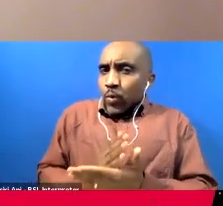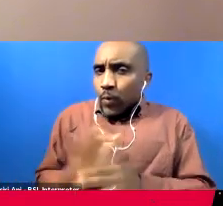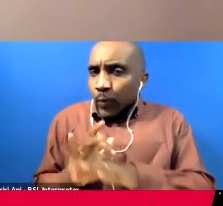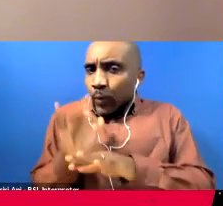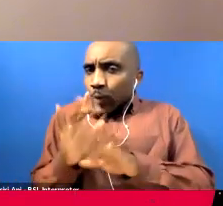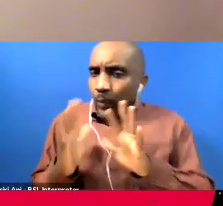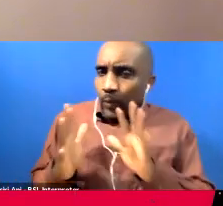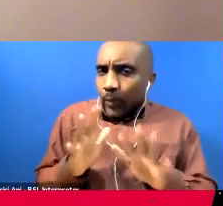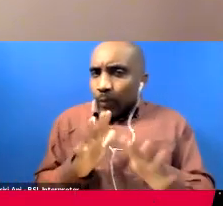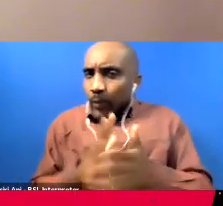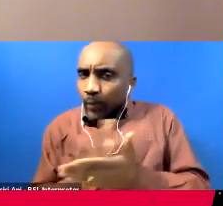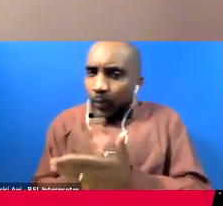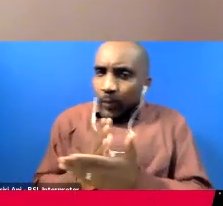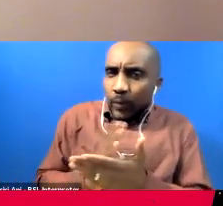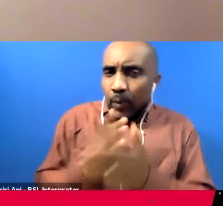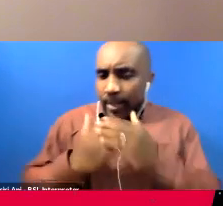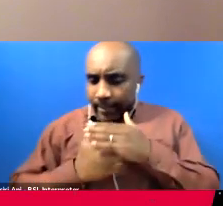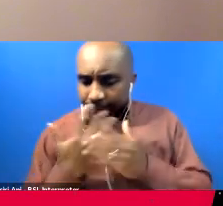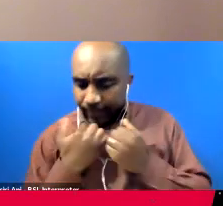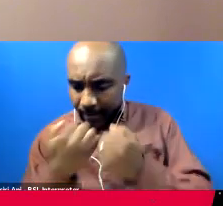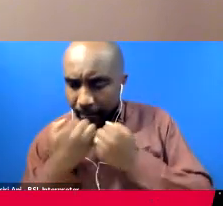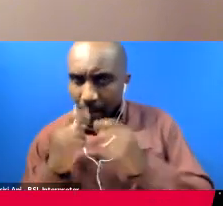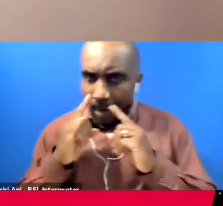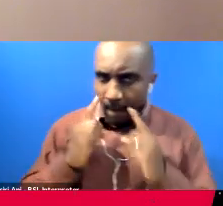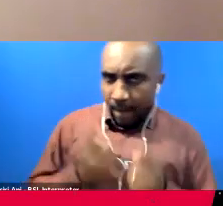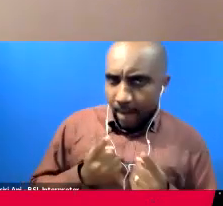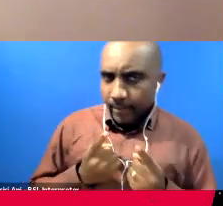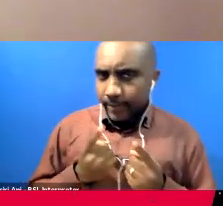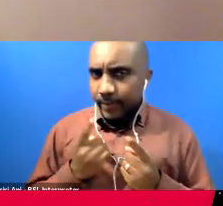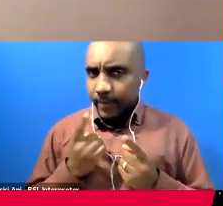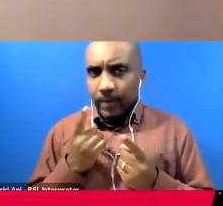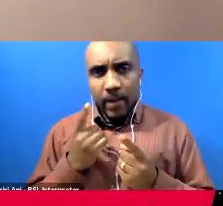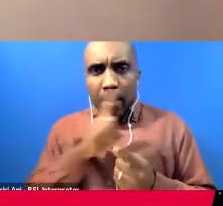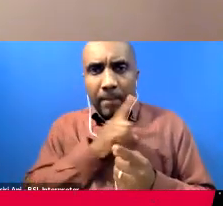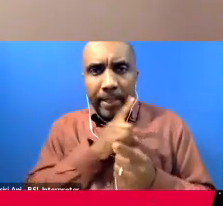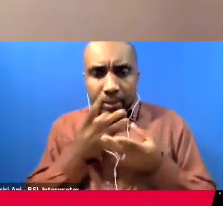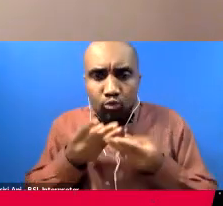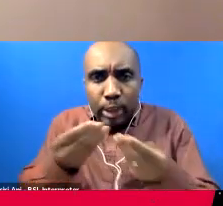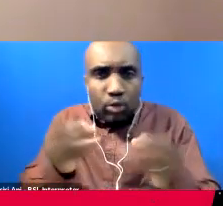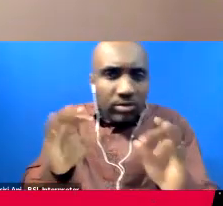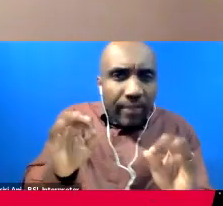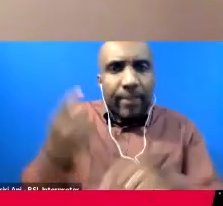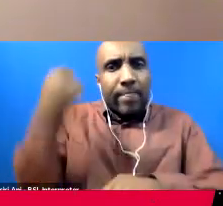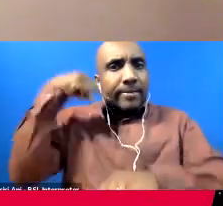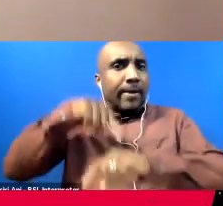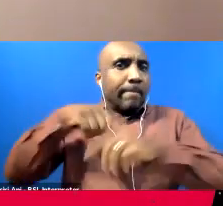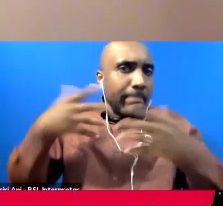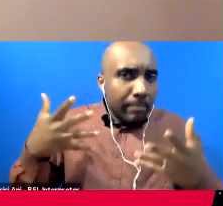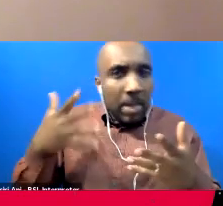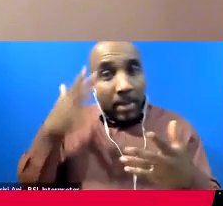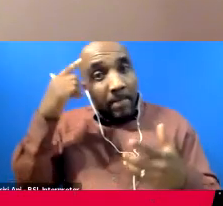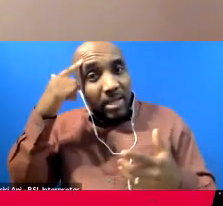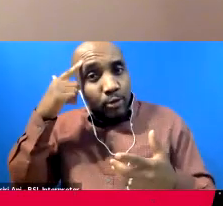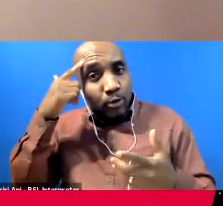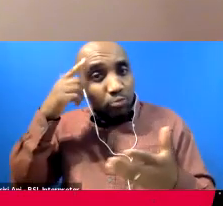to do or that they cannot do because they don't have the facilities or capacities to do it in that moment, whether it be mental or